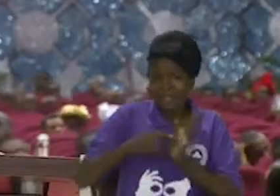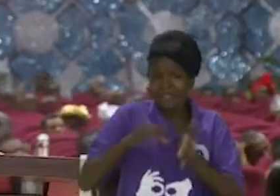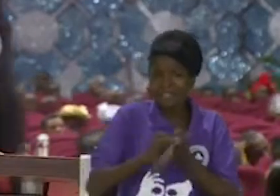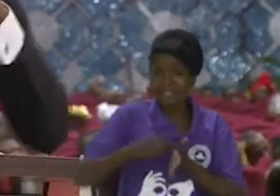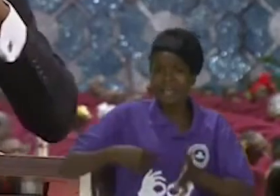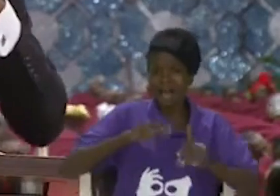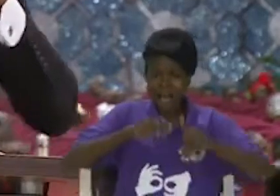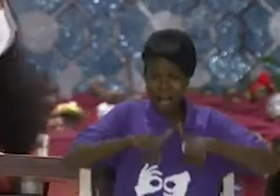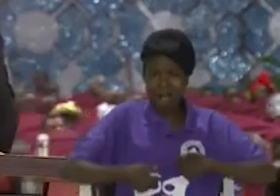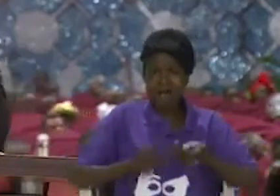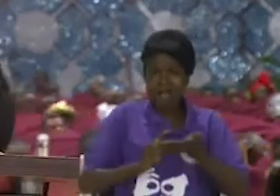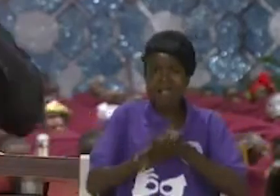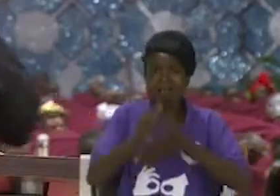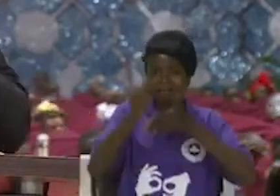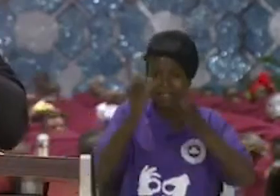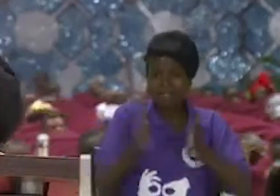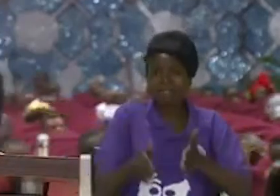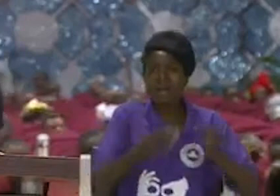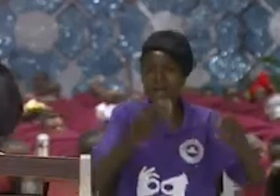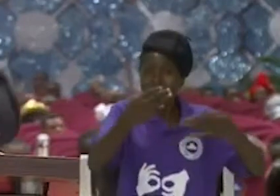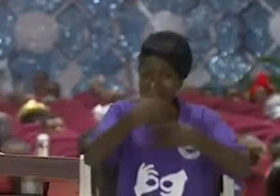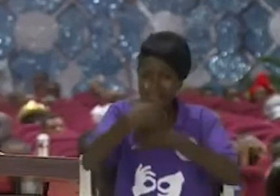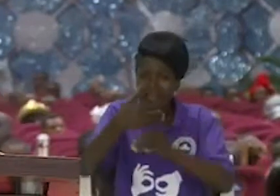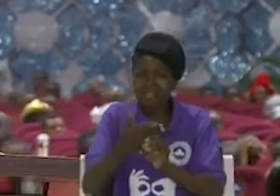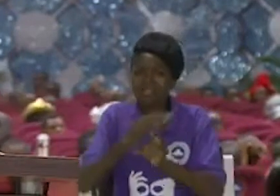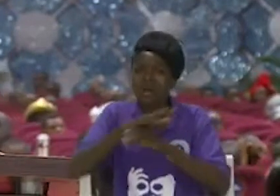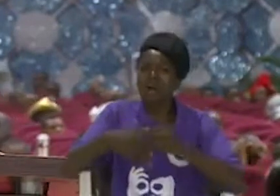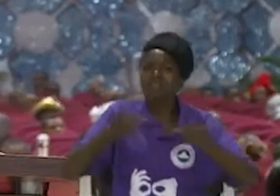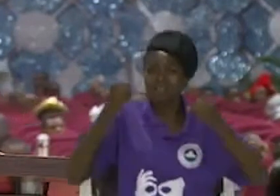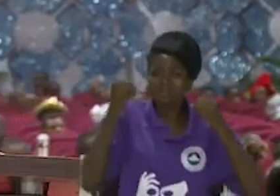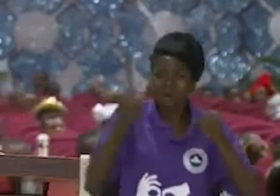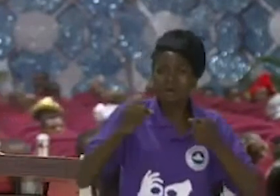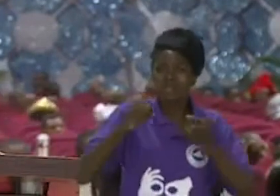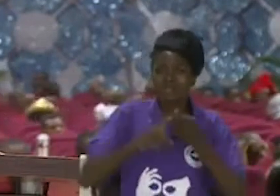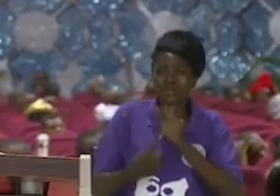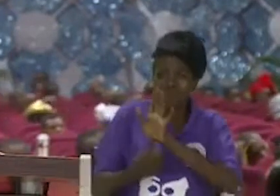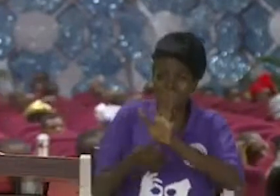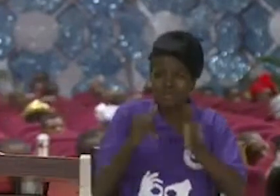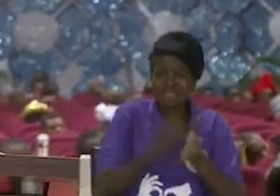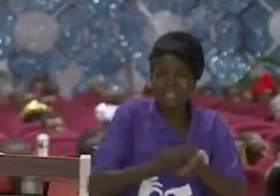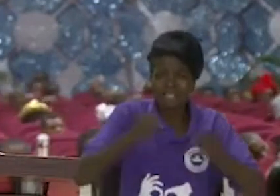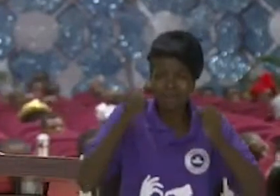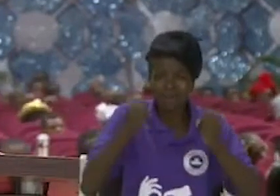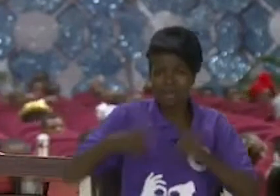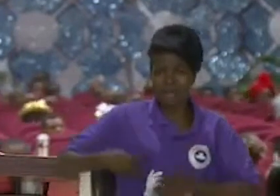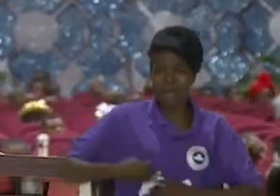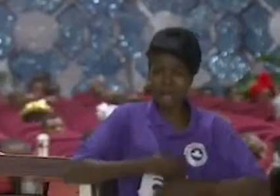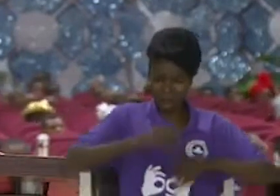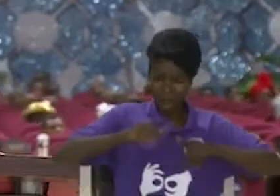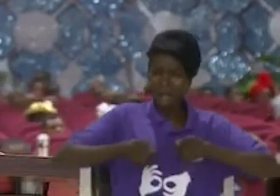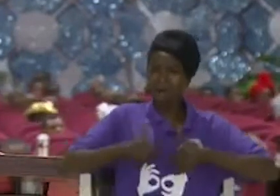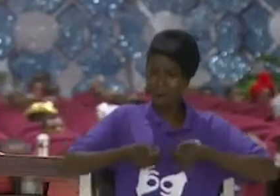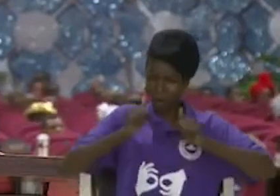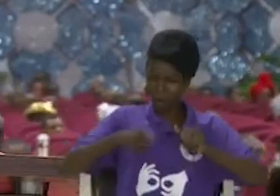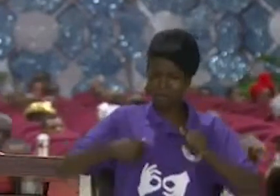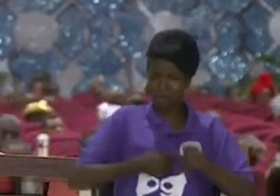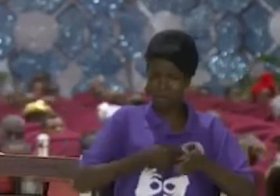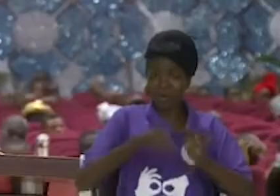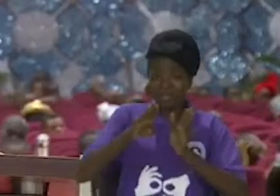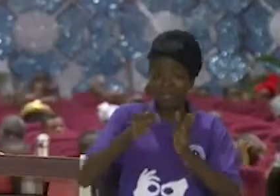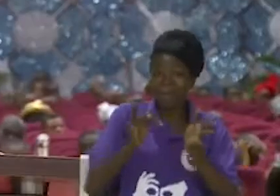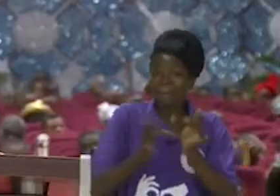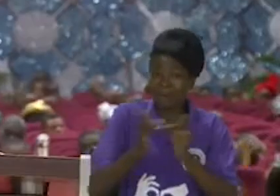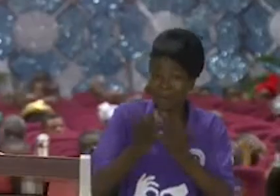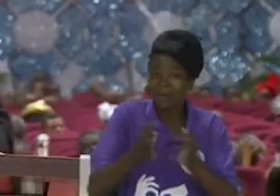a believer garner the power with which to exercise dominion? The Bible made us to know how. In James chapter 5, verse